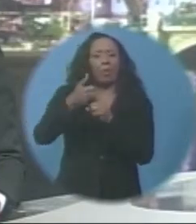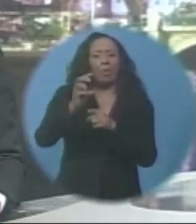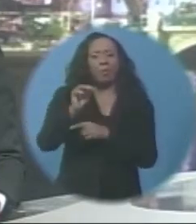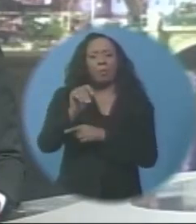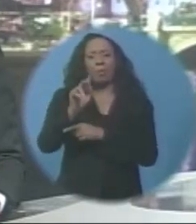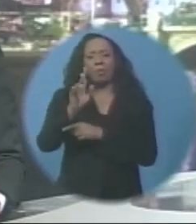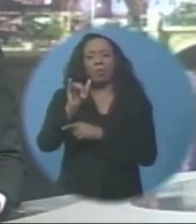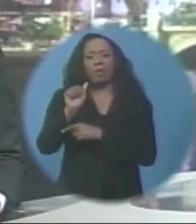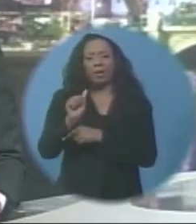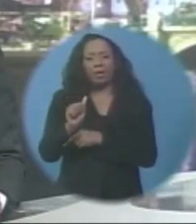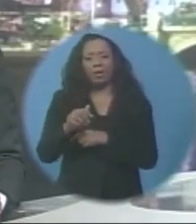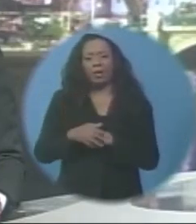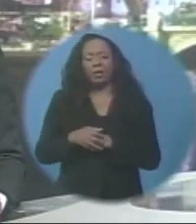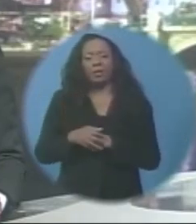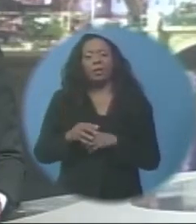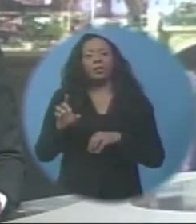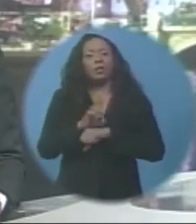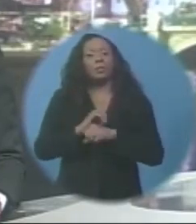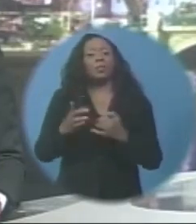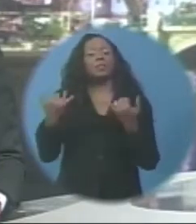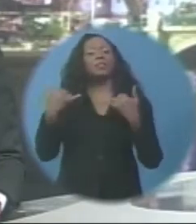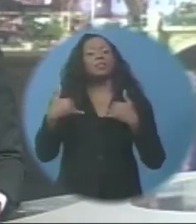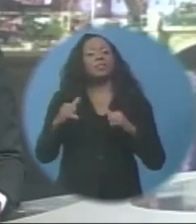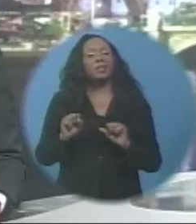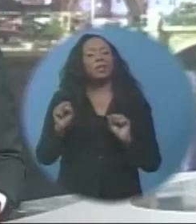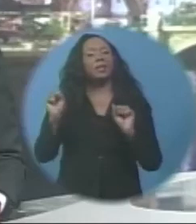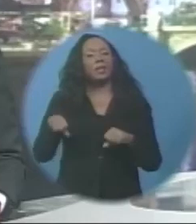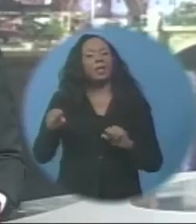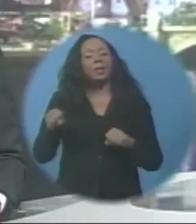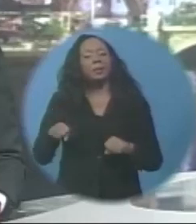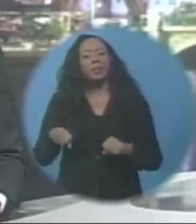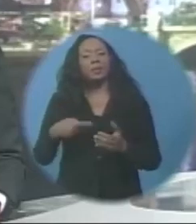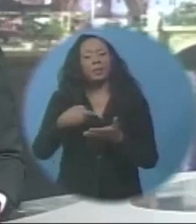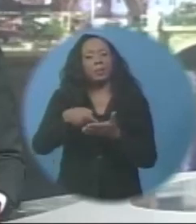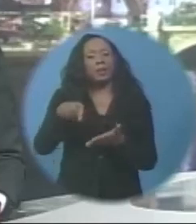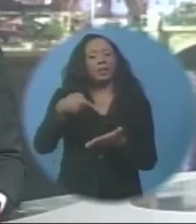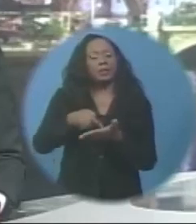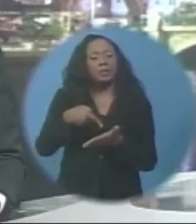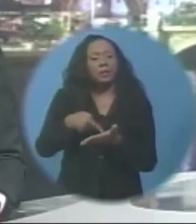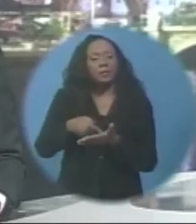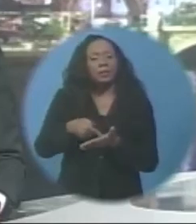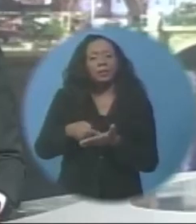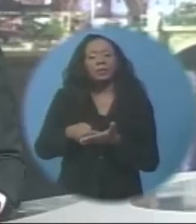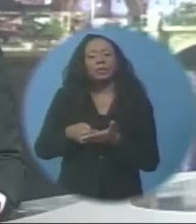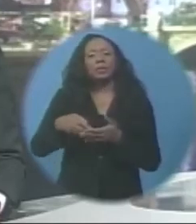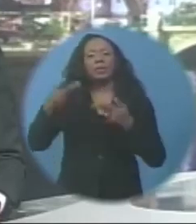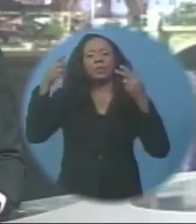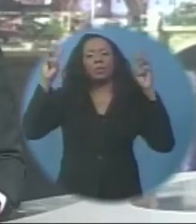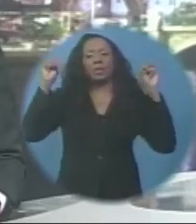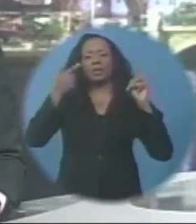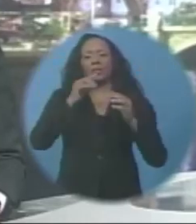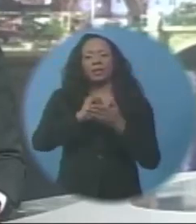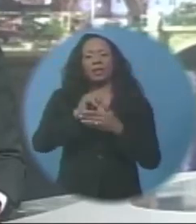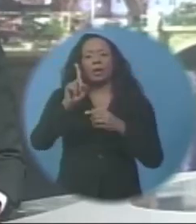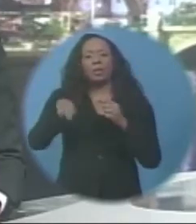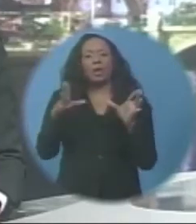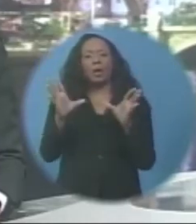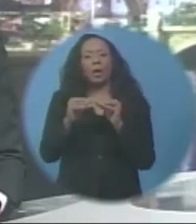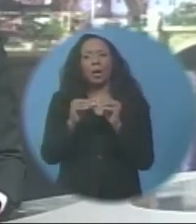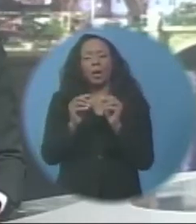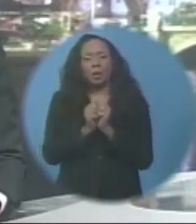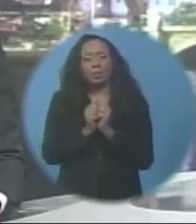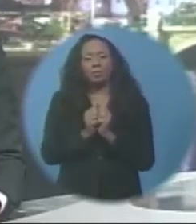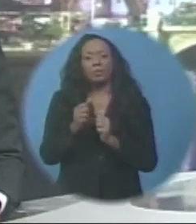monthly debts to date. Word of this from Prime Minister Roosevelt Skerritt as he addressed a special meeting of the Dominica Association of